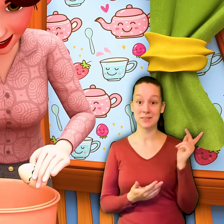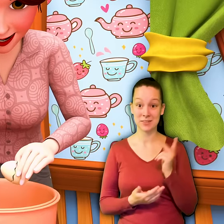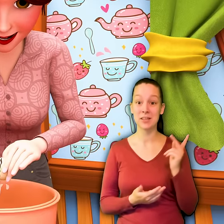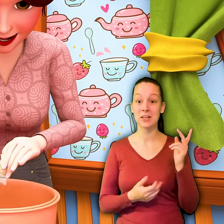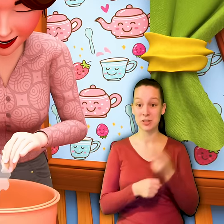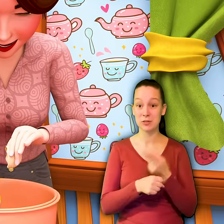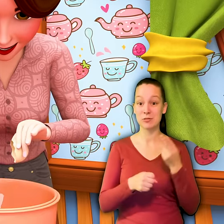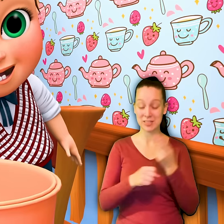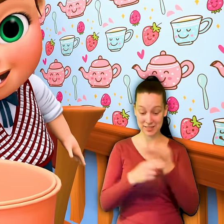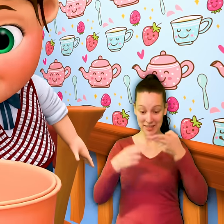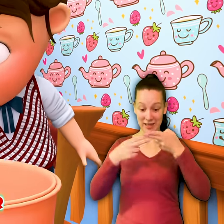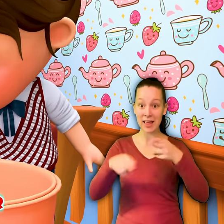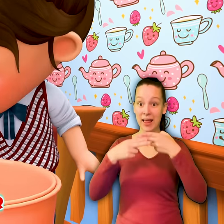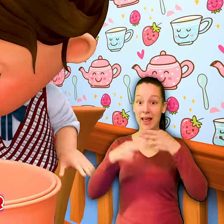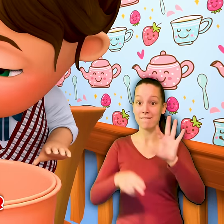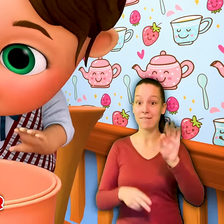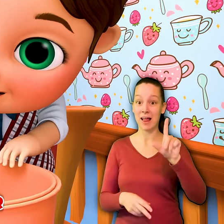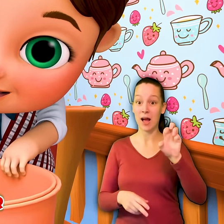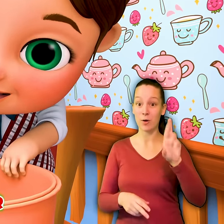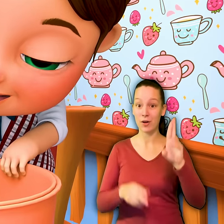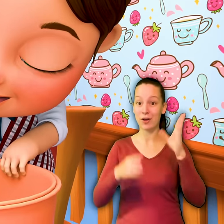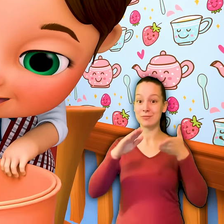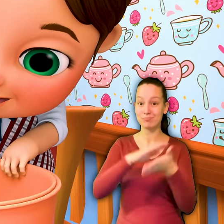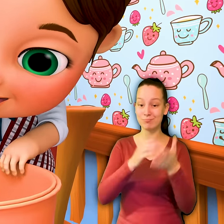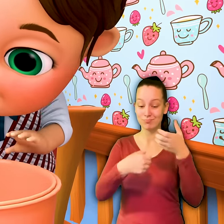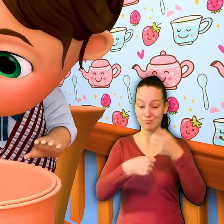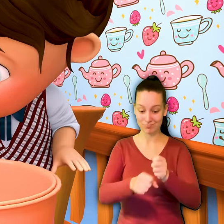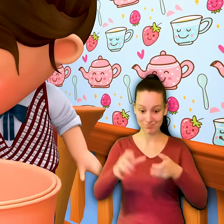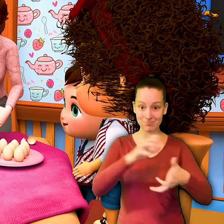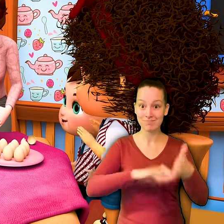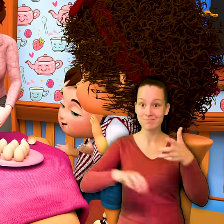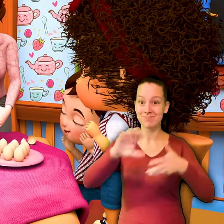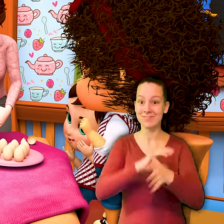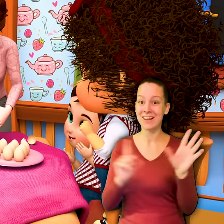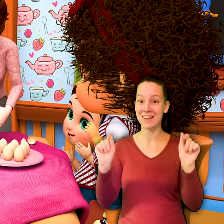we use eggs and we use flour